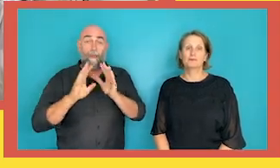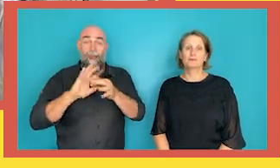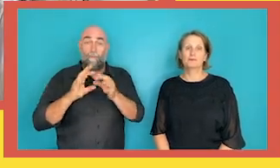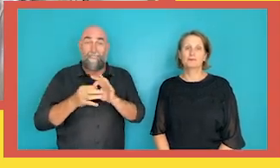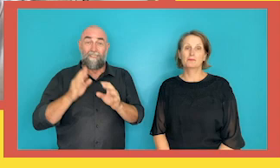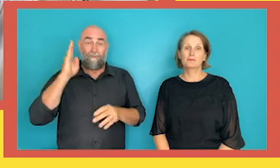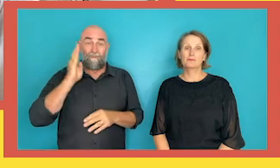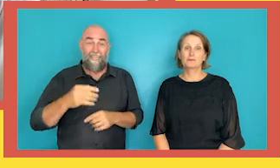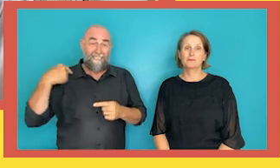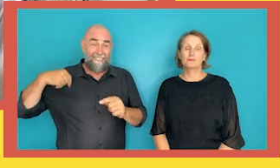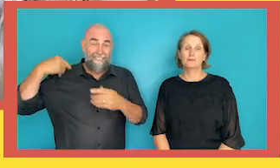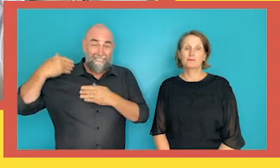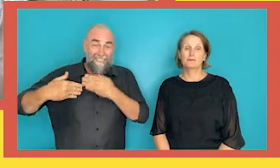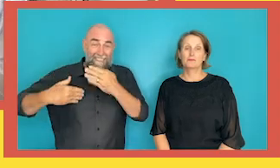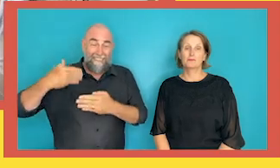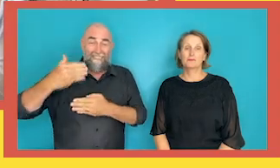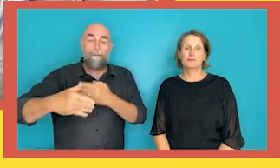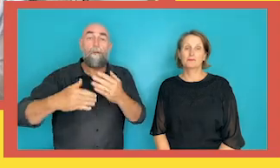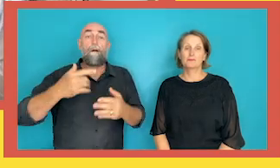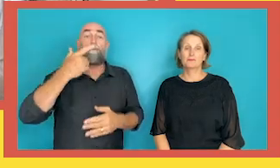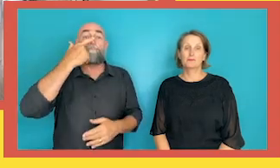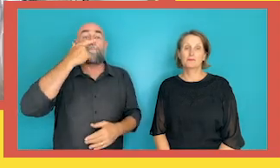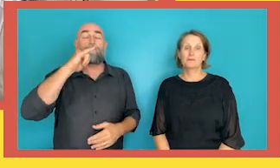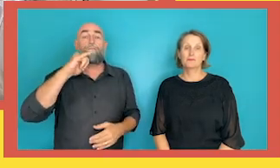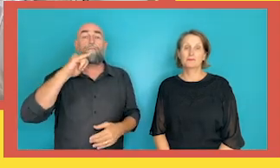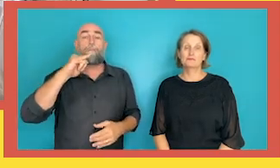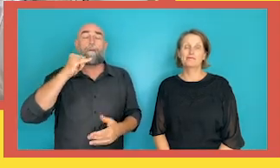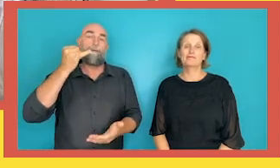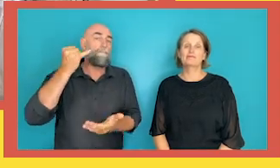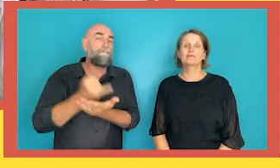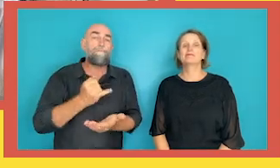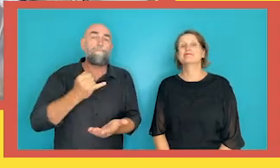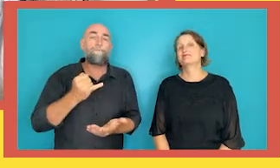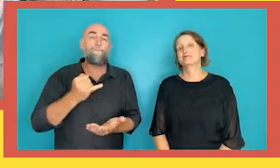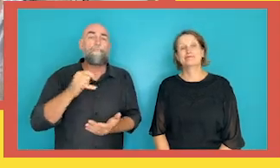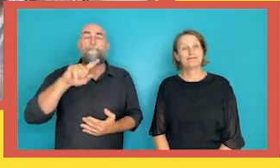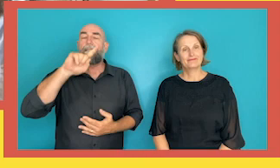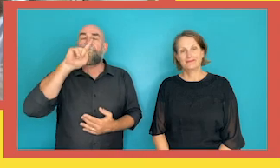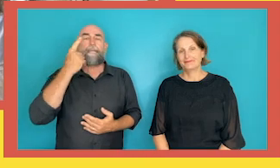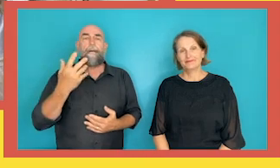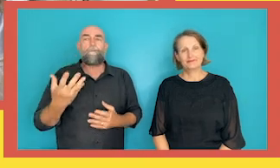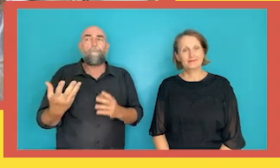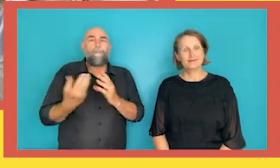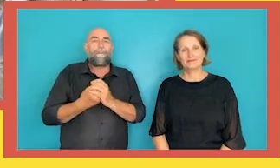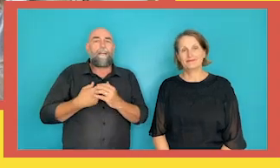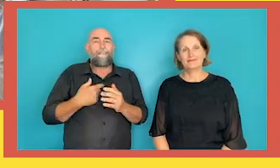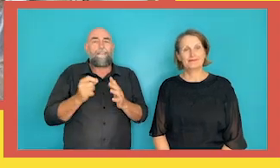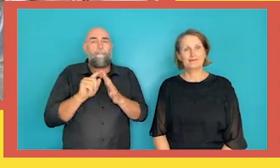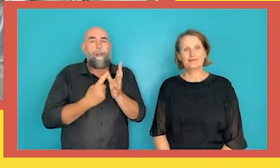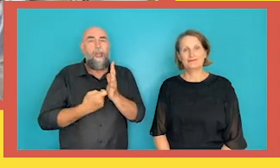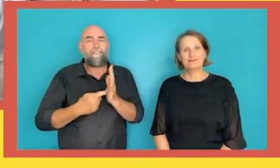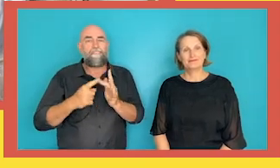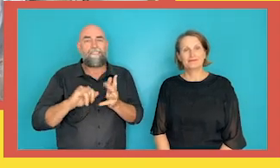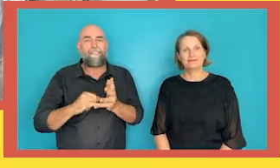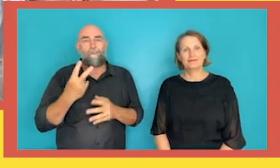But unfortunately, they fell short to go to their fourth Paralympic Games, and unfortunately won't be joining us in Paris